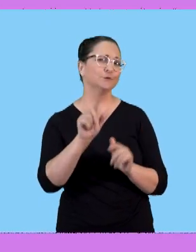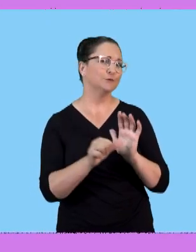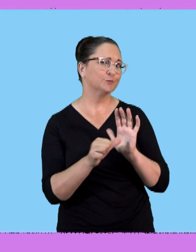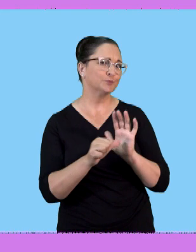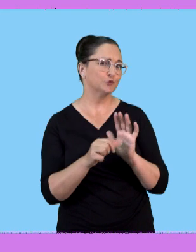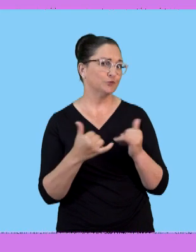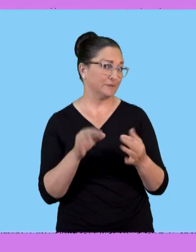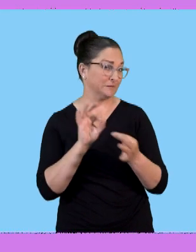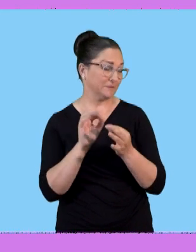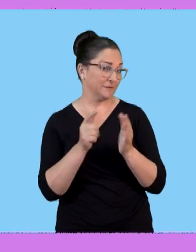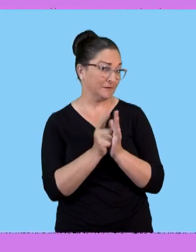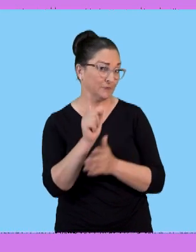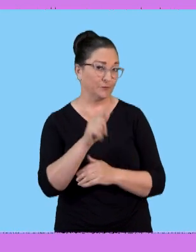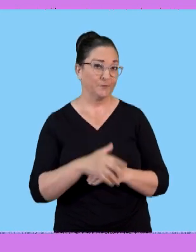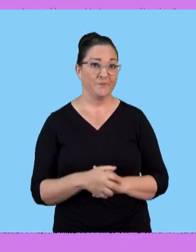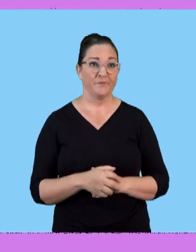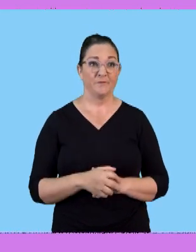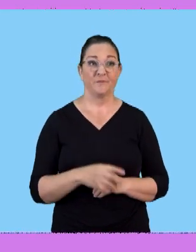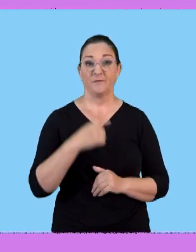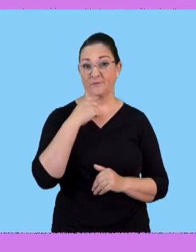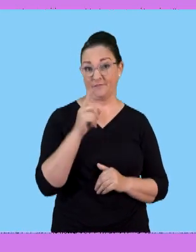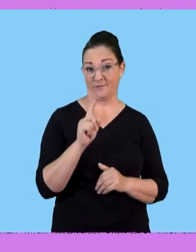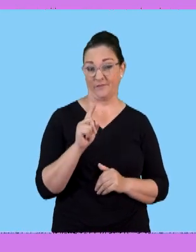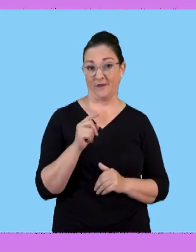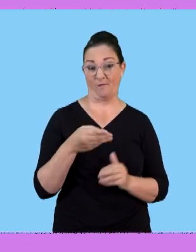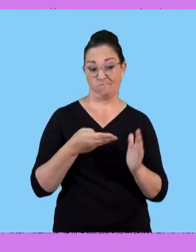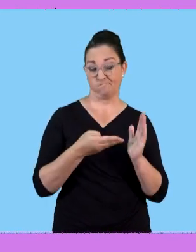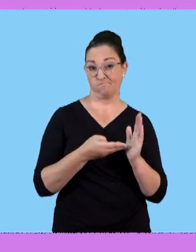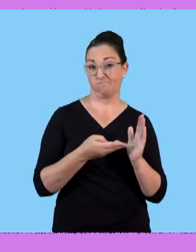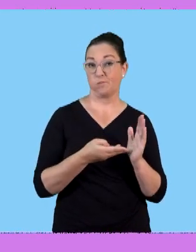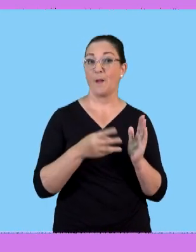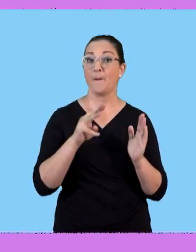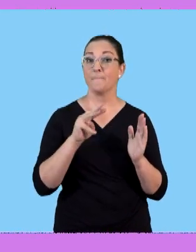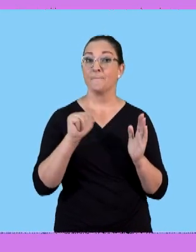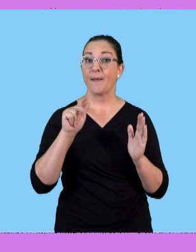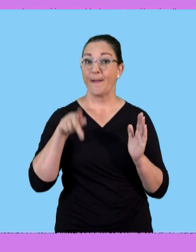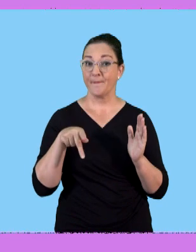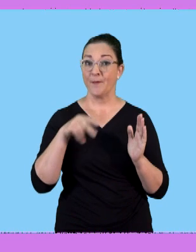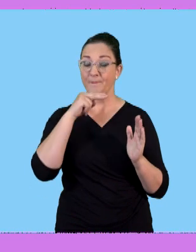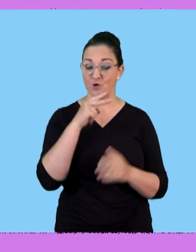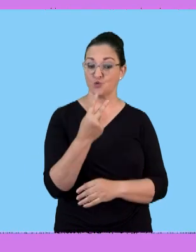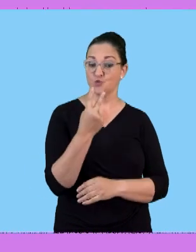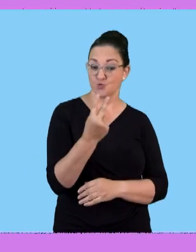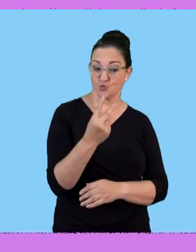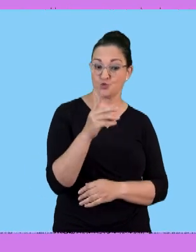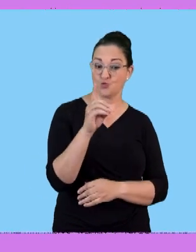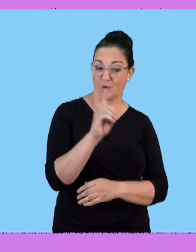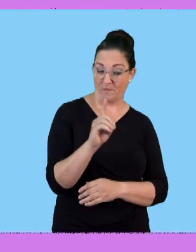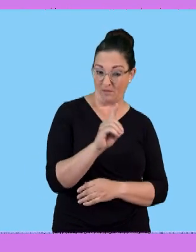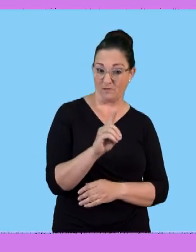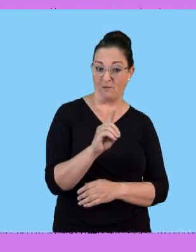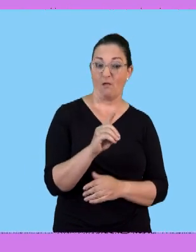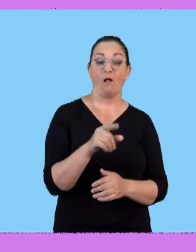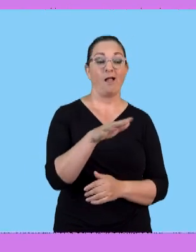important for this specific lesson. Okay, I've indicated here that a map is a two-dimensional